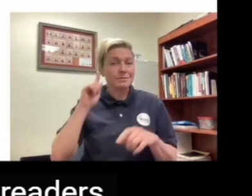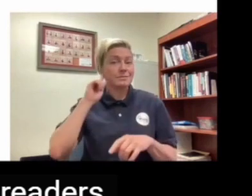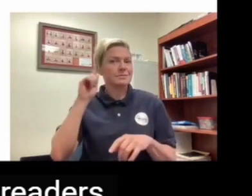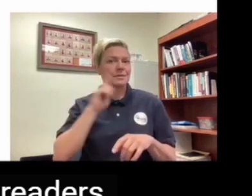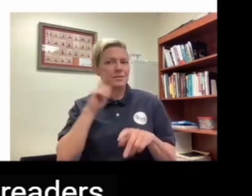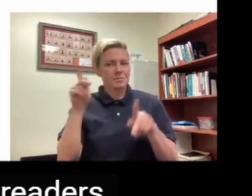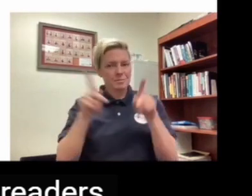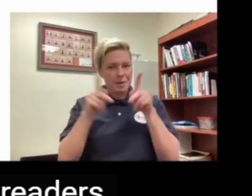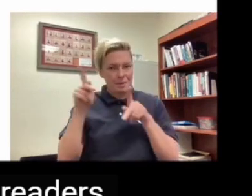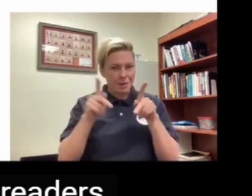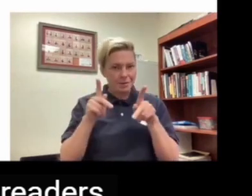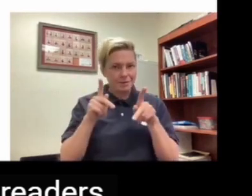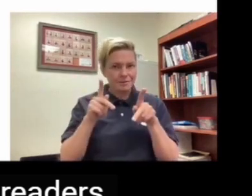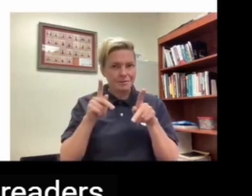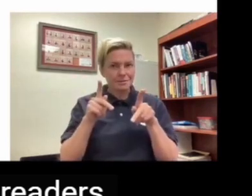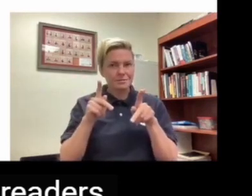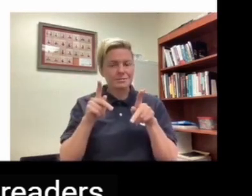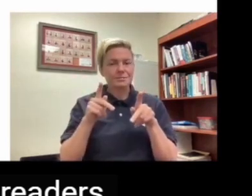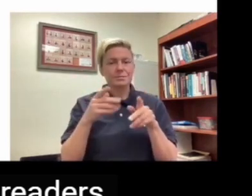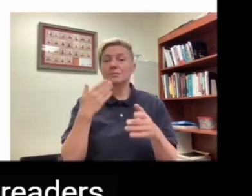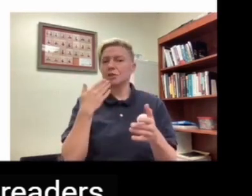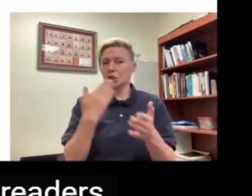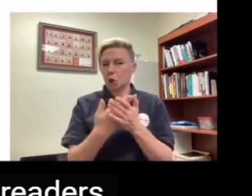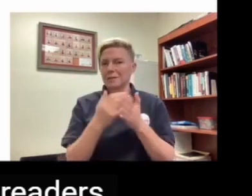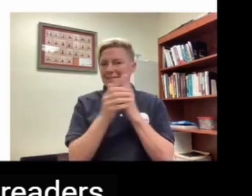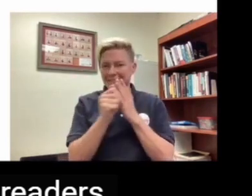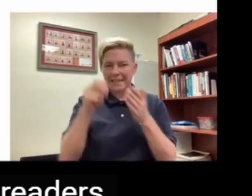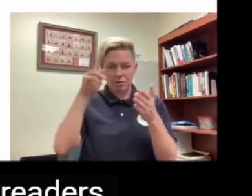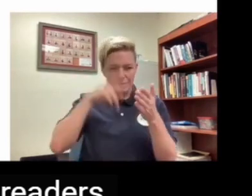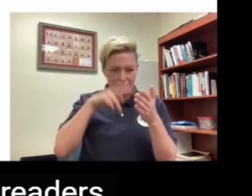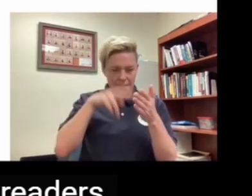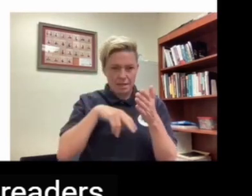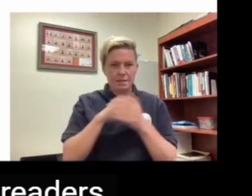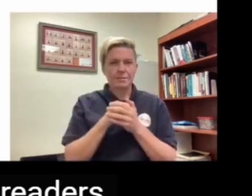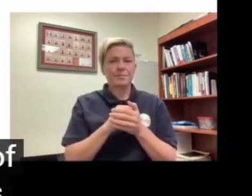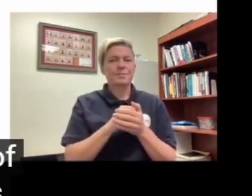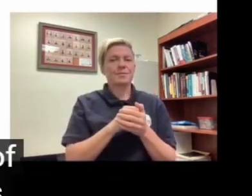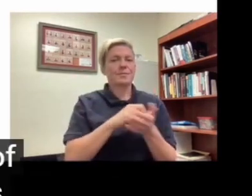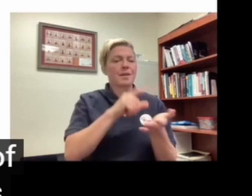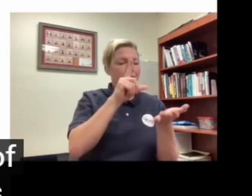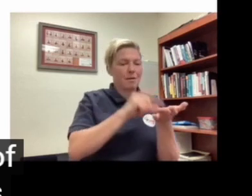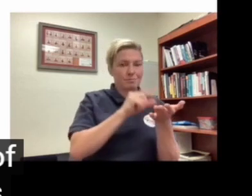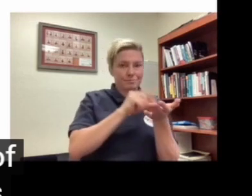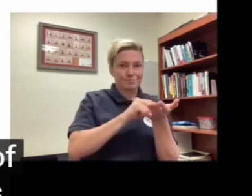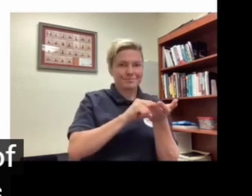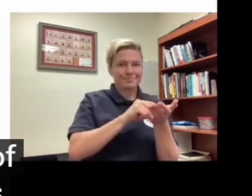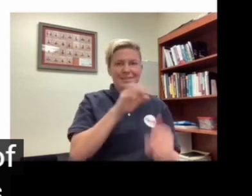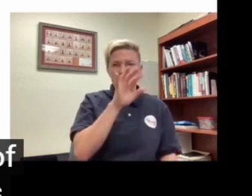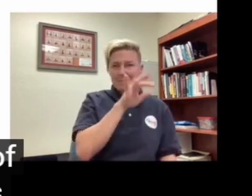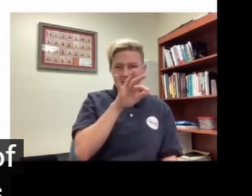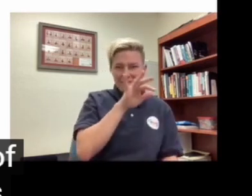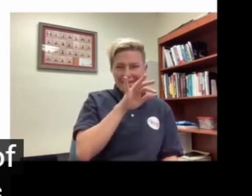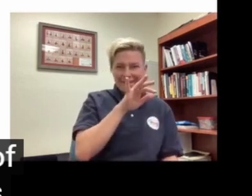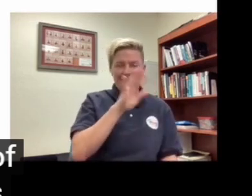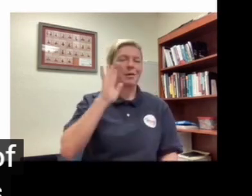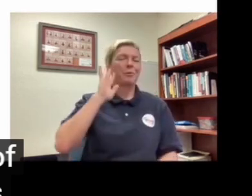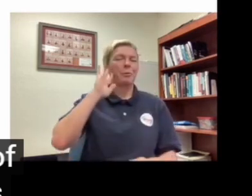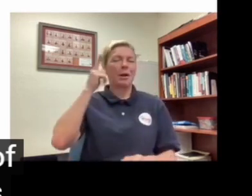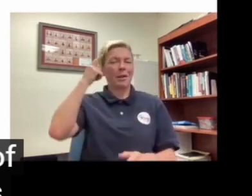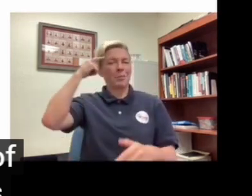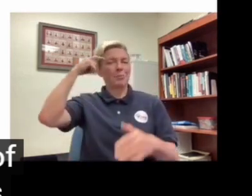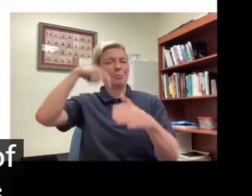But for deaf readers, who were skilled readers, we predicted that quality